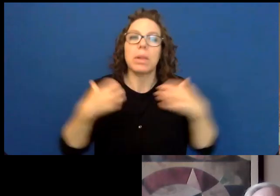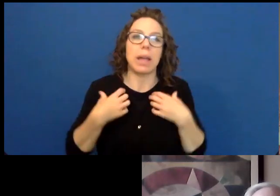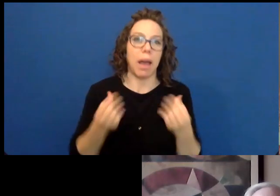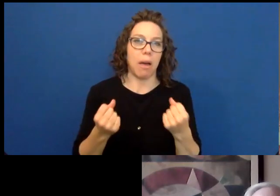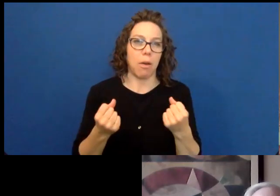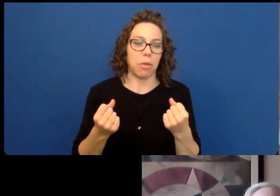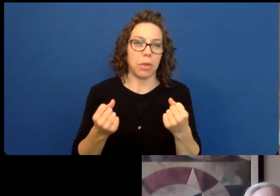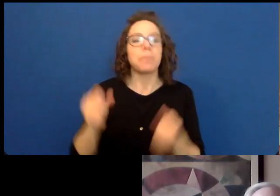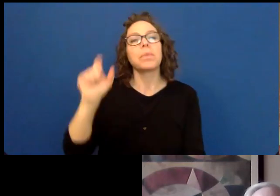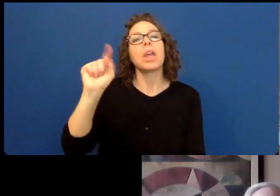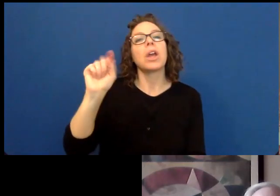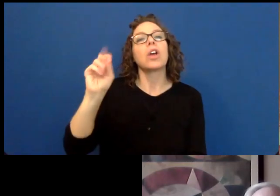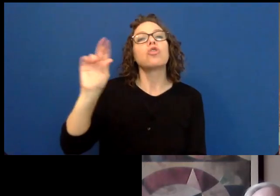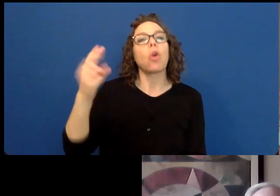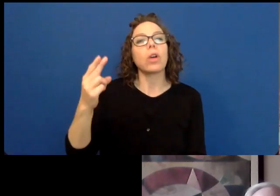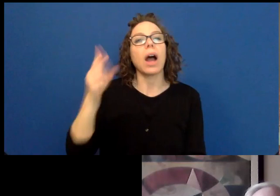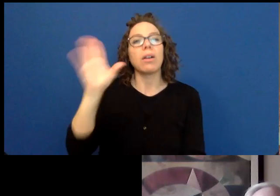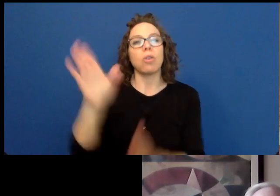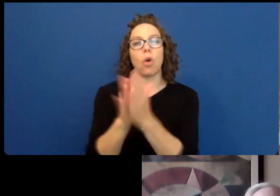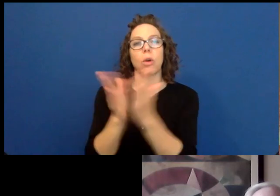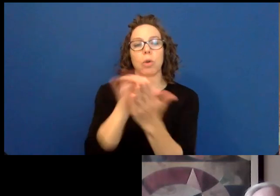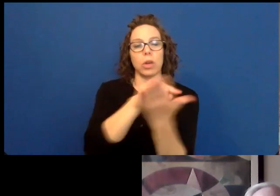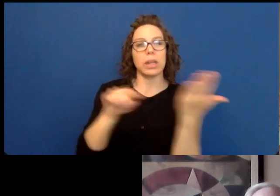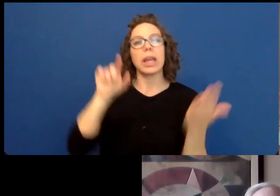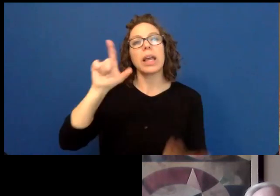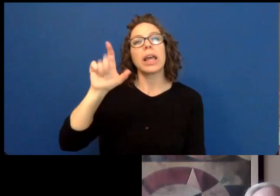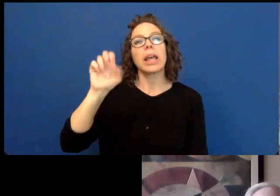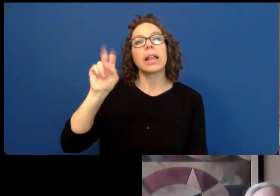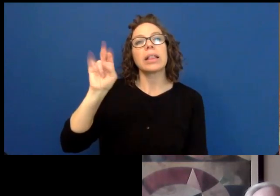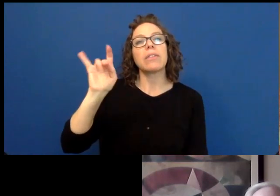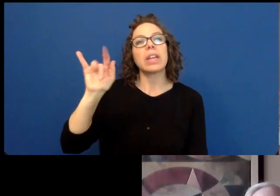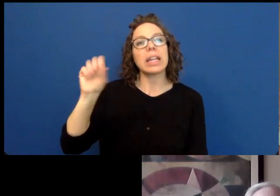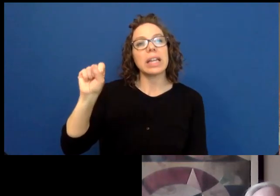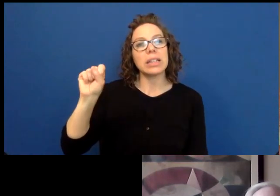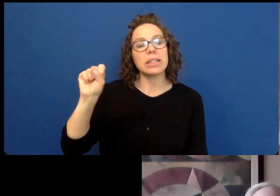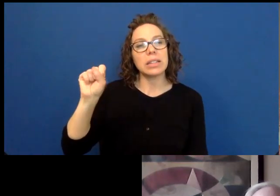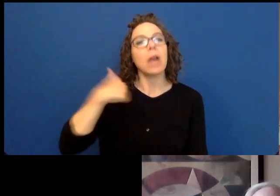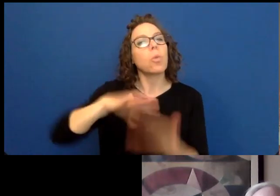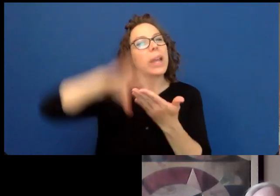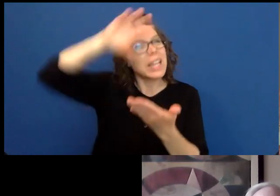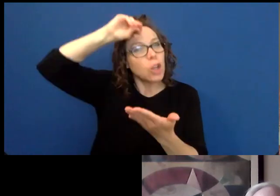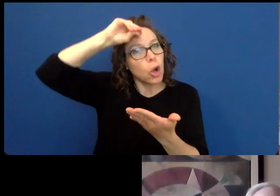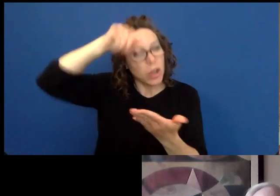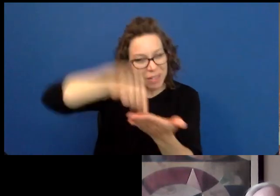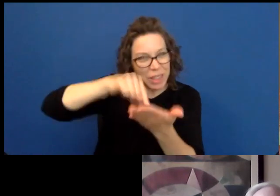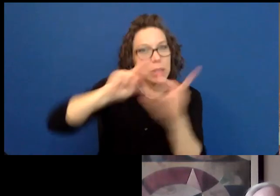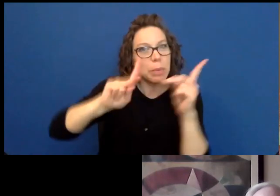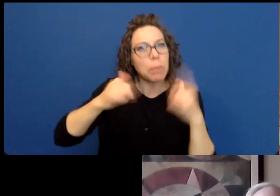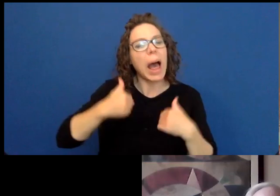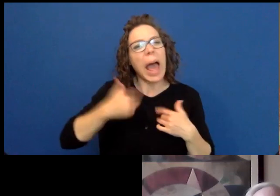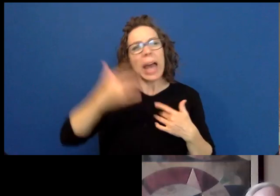Torah, in the book of Leviticus, we learned that people who suspected they had the mysterious disease